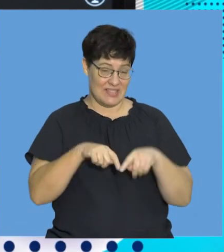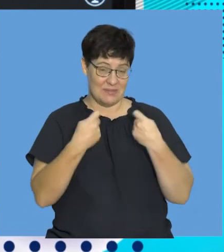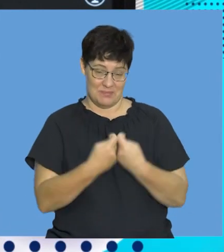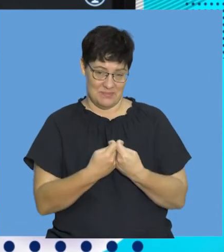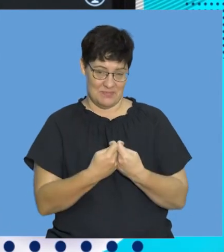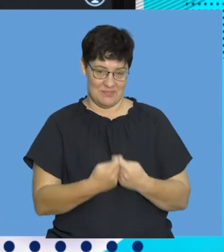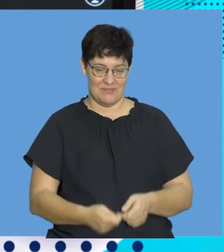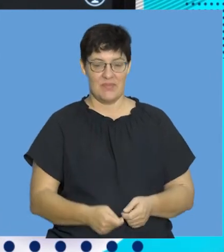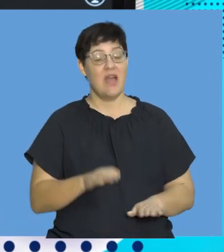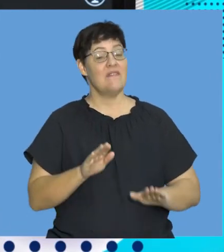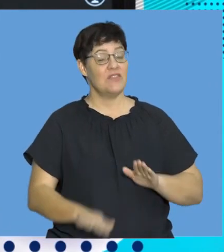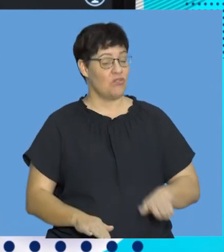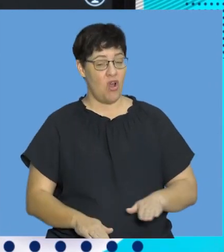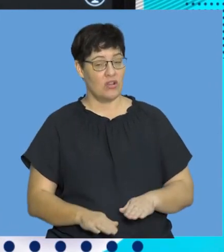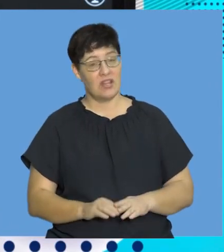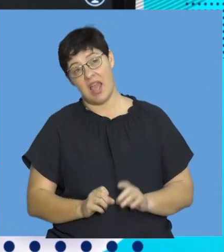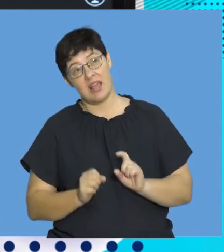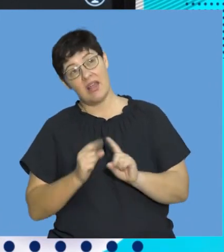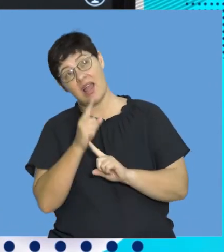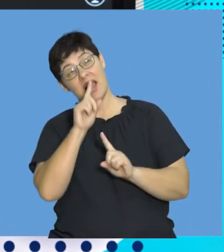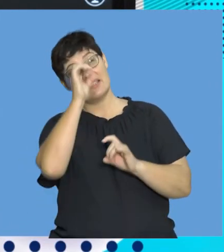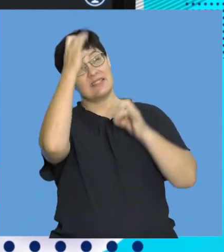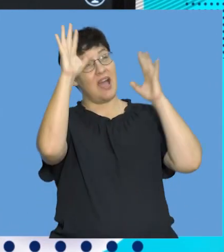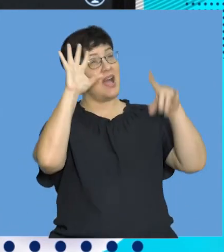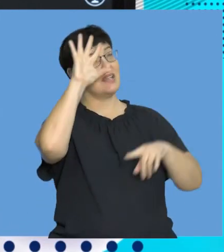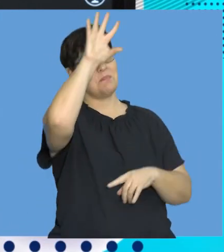on the ground, reach for the stars, and